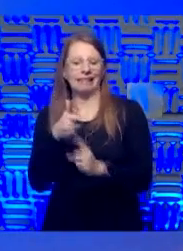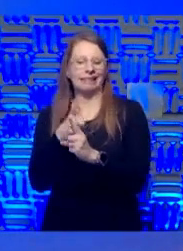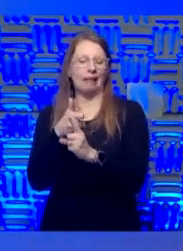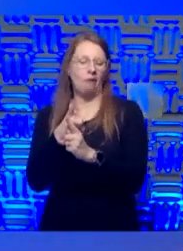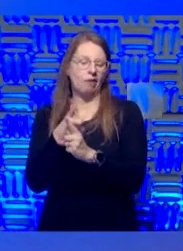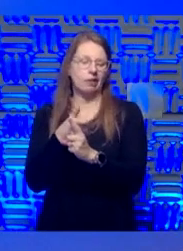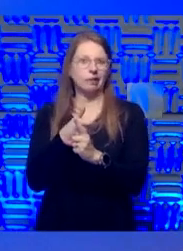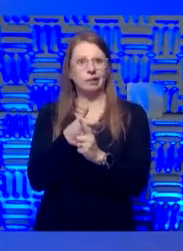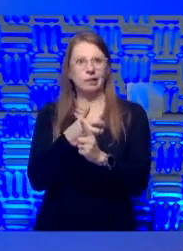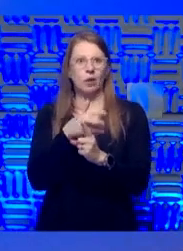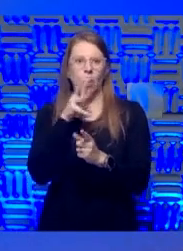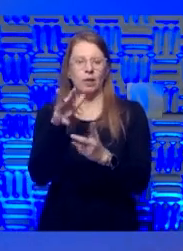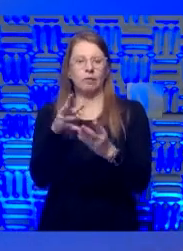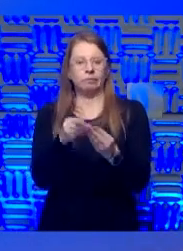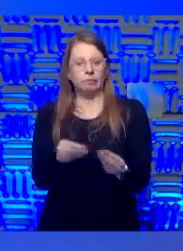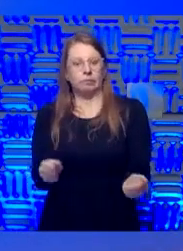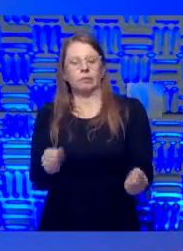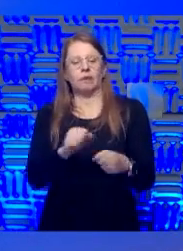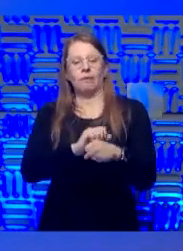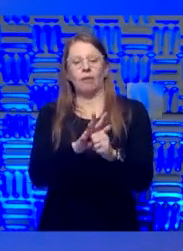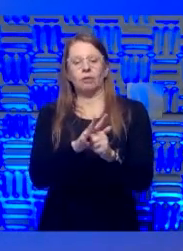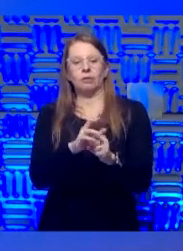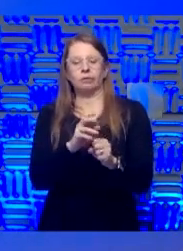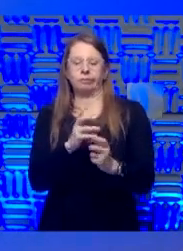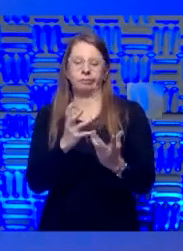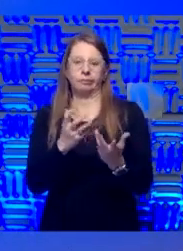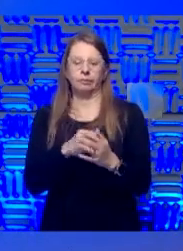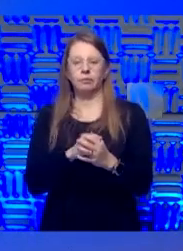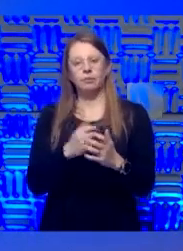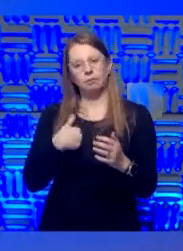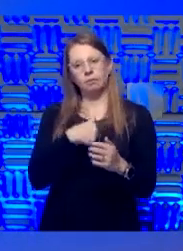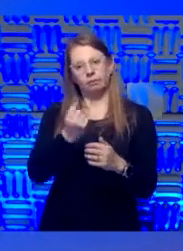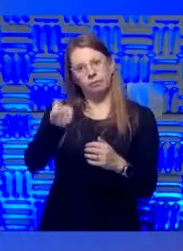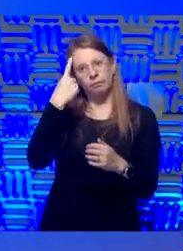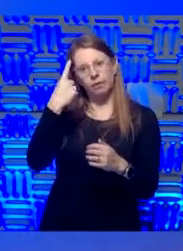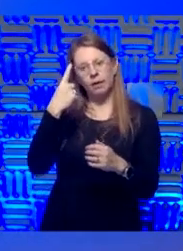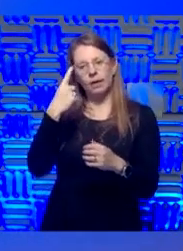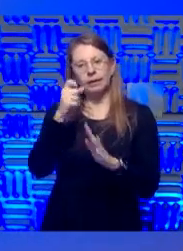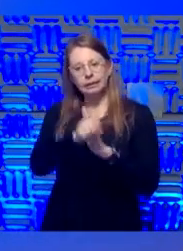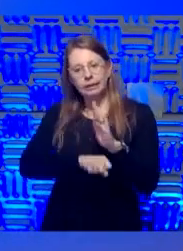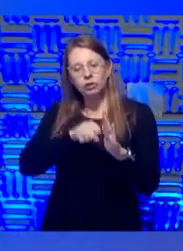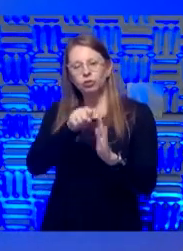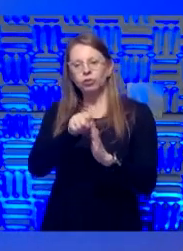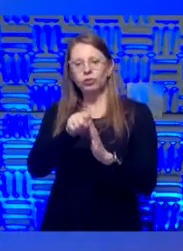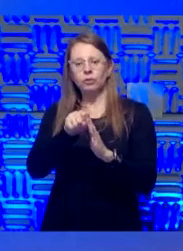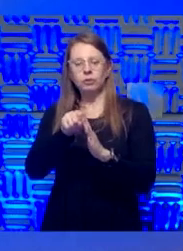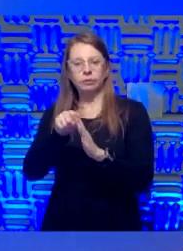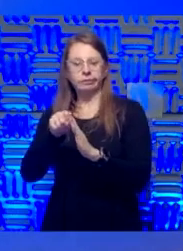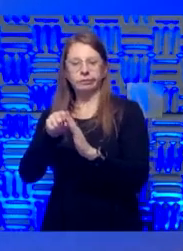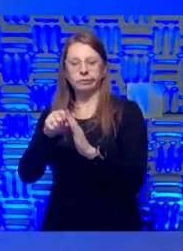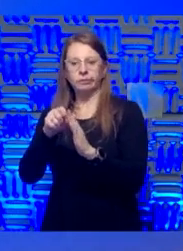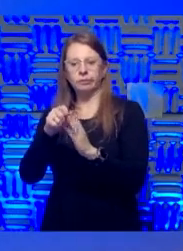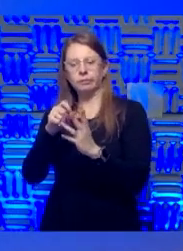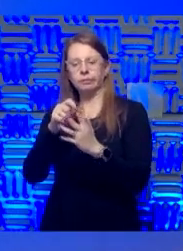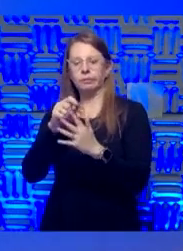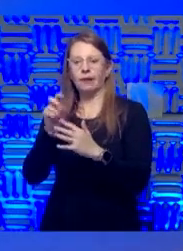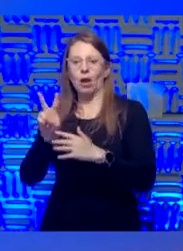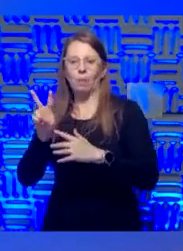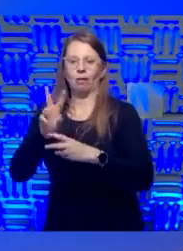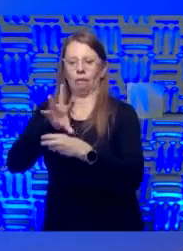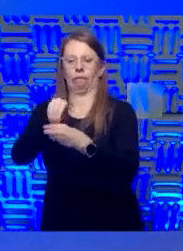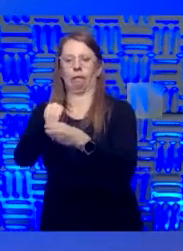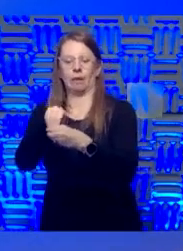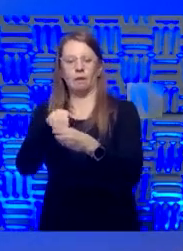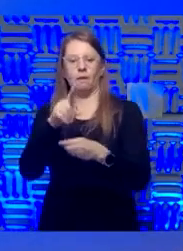itself is going to have an impact. We understand that there are seasonal variabilities to other respiratory viruses like